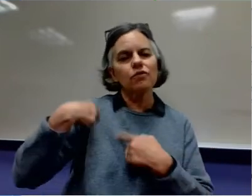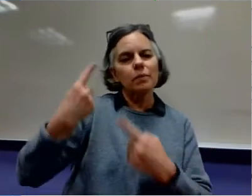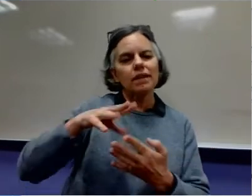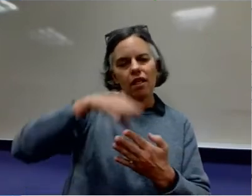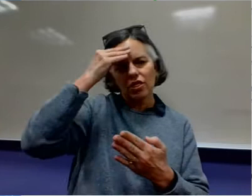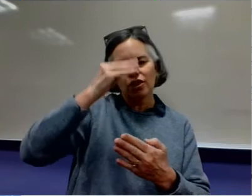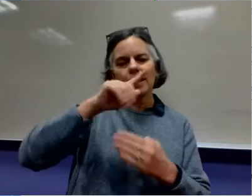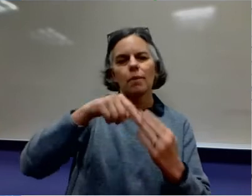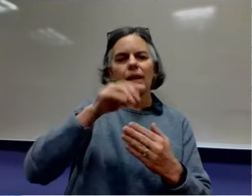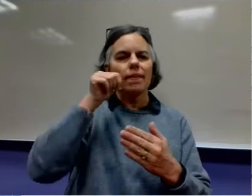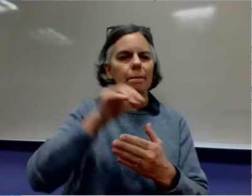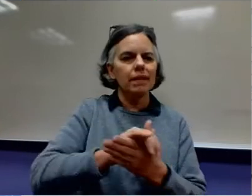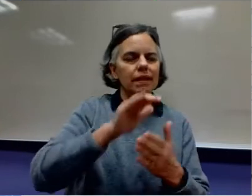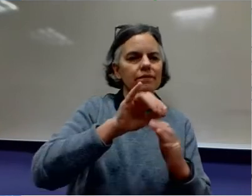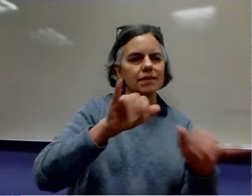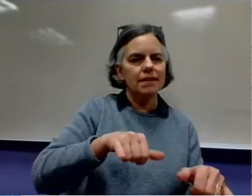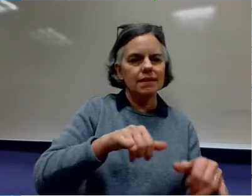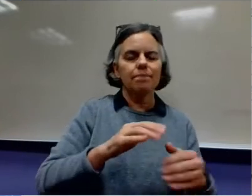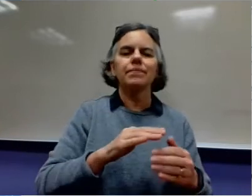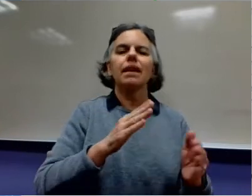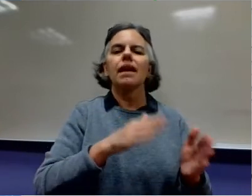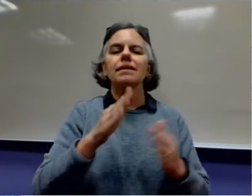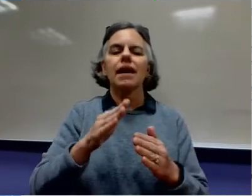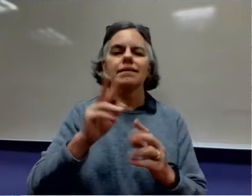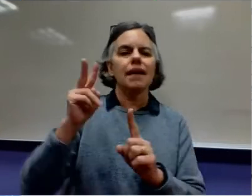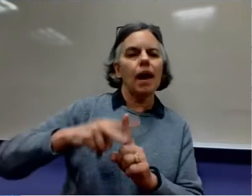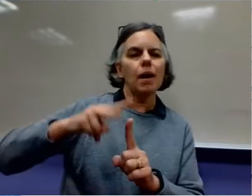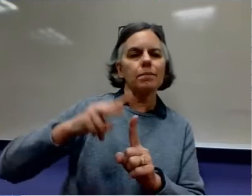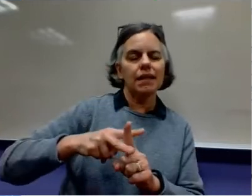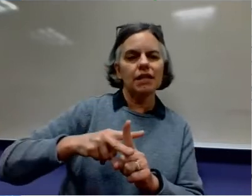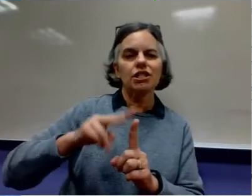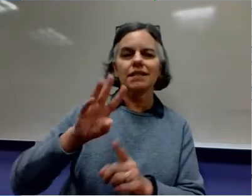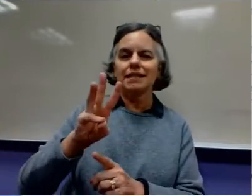The next is the application assignment. So 6.4, I want you to